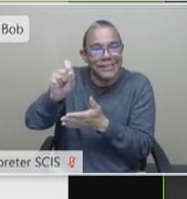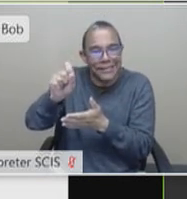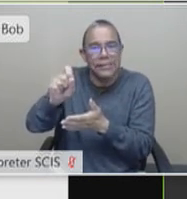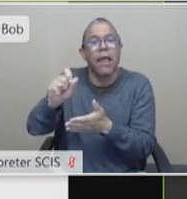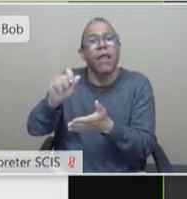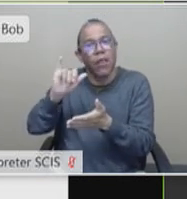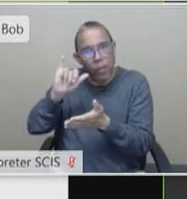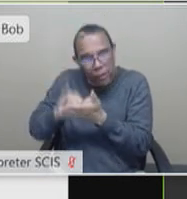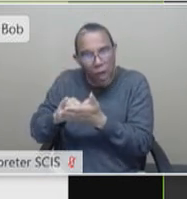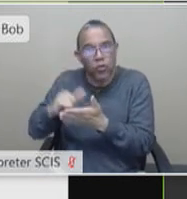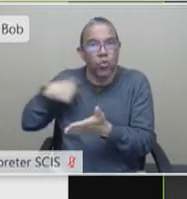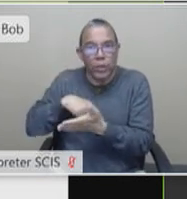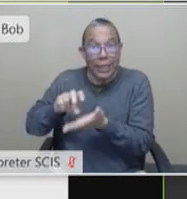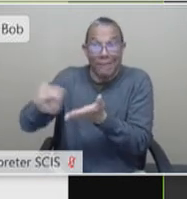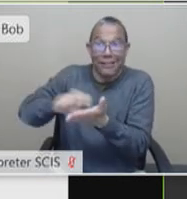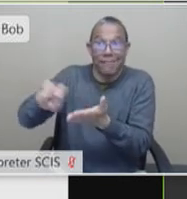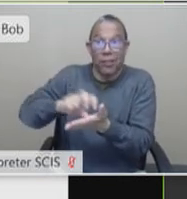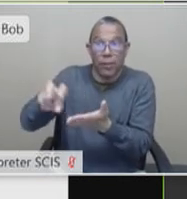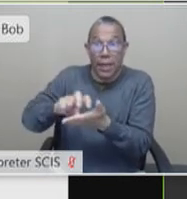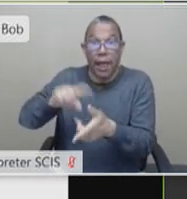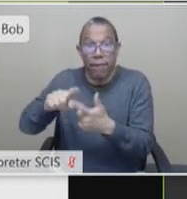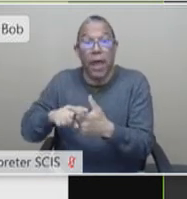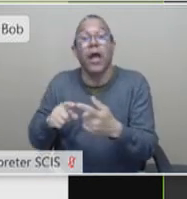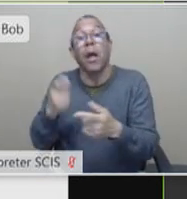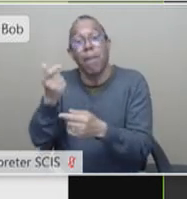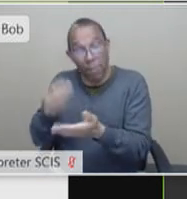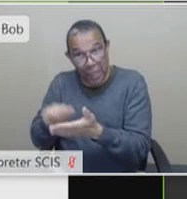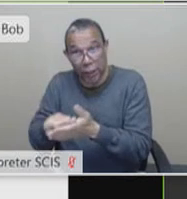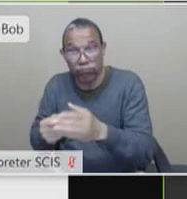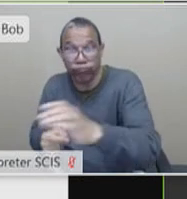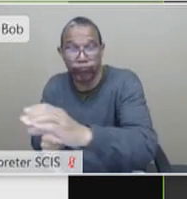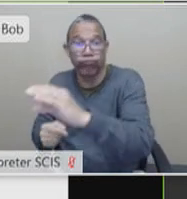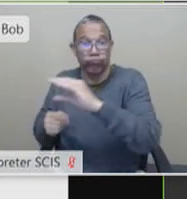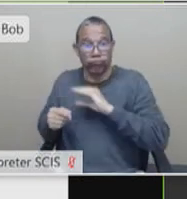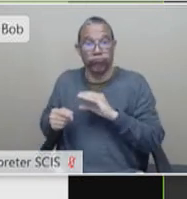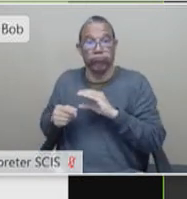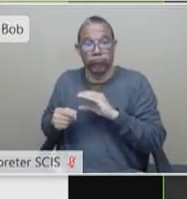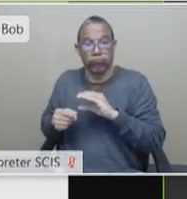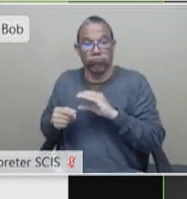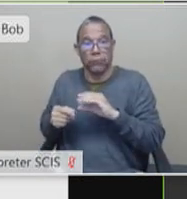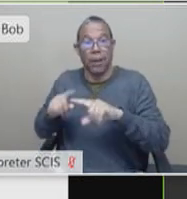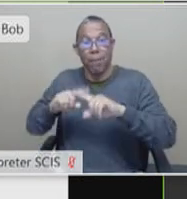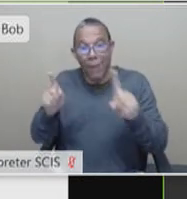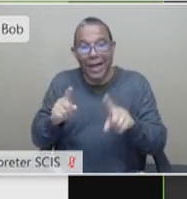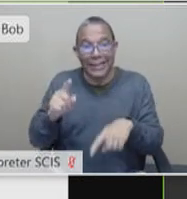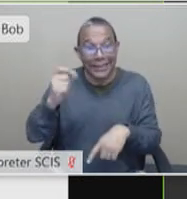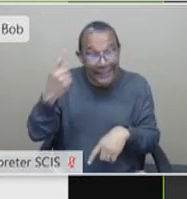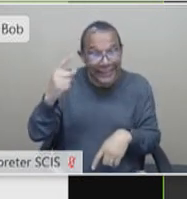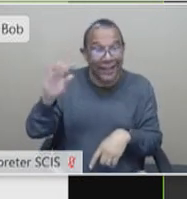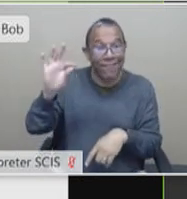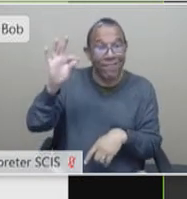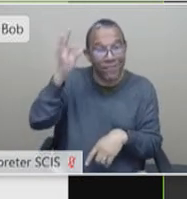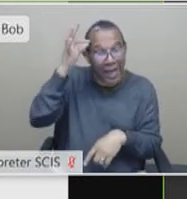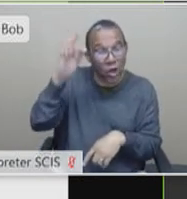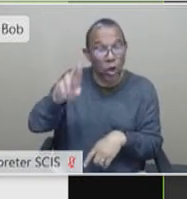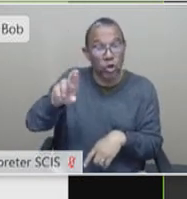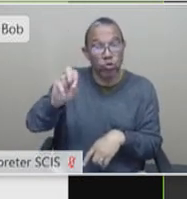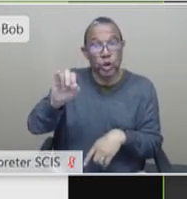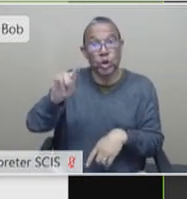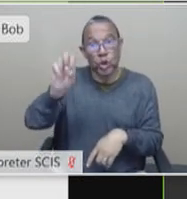have. But because the Federal Reserve has taken actions to try to lower interest rates,